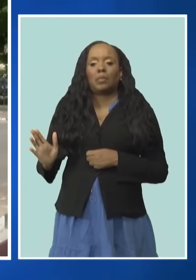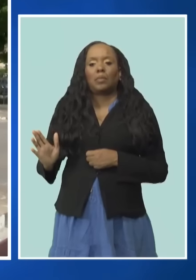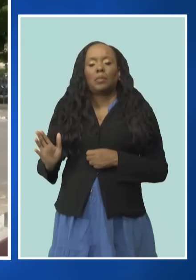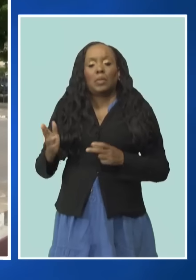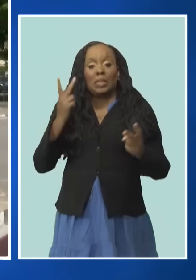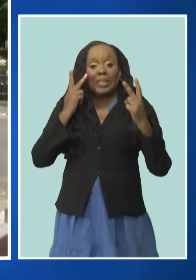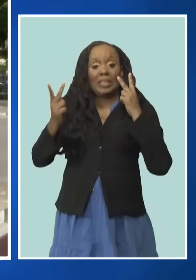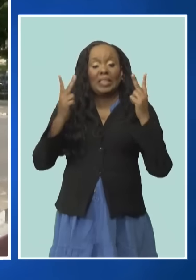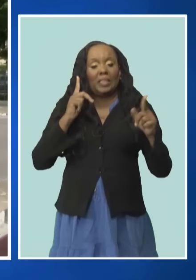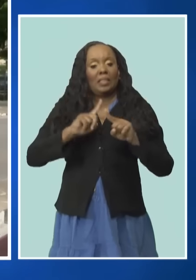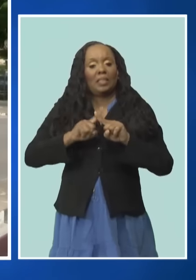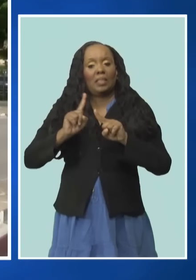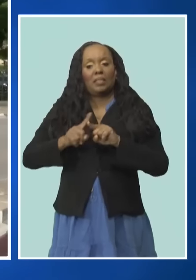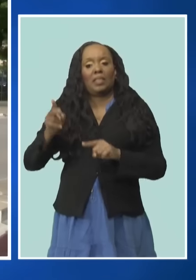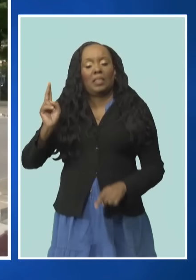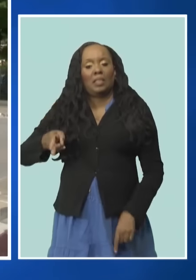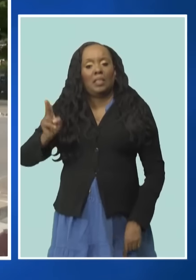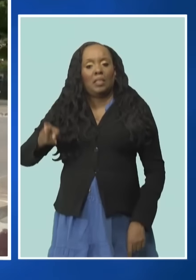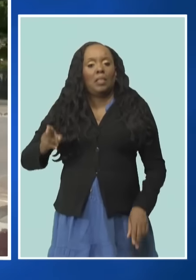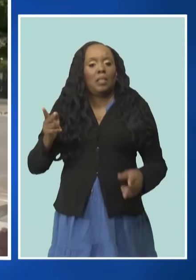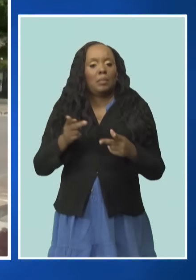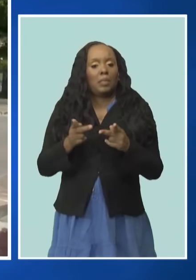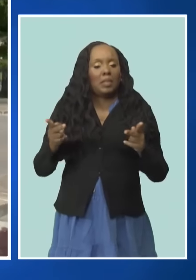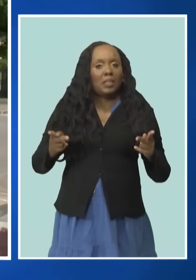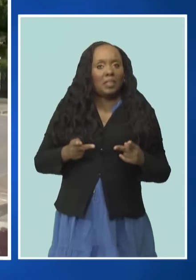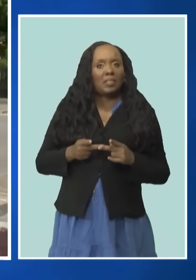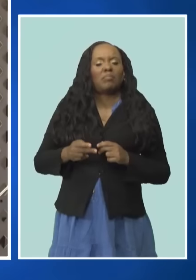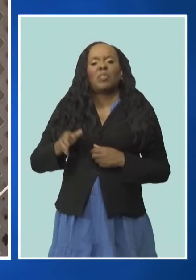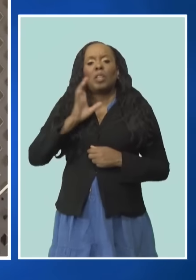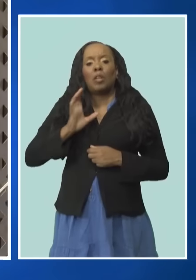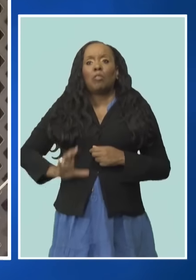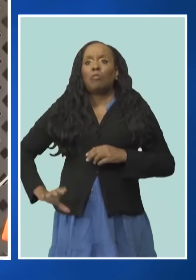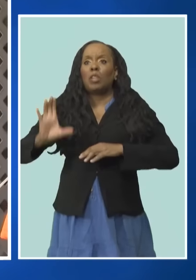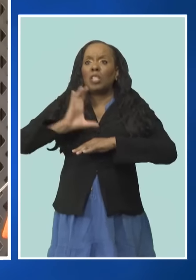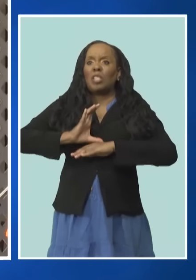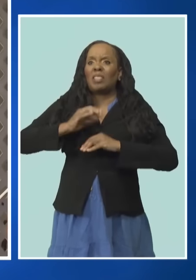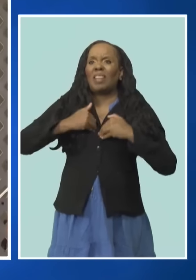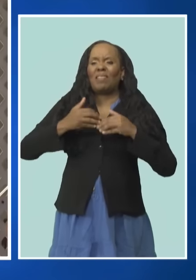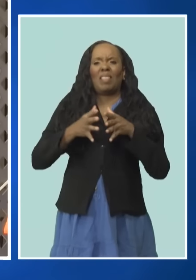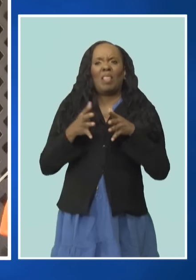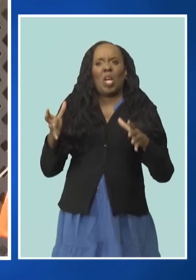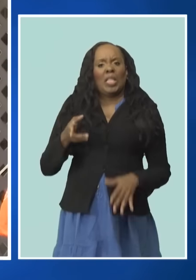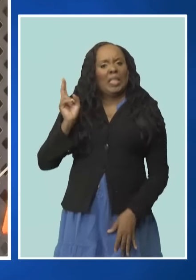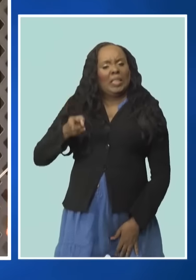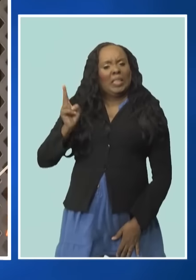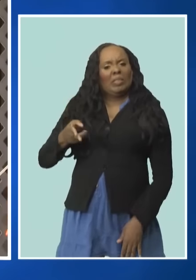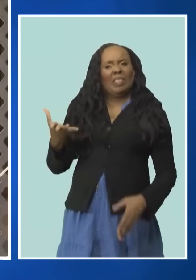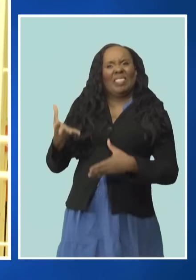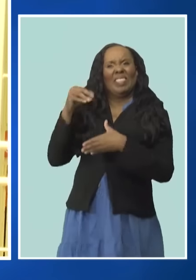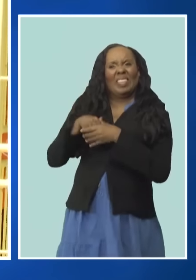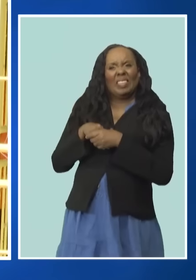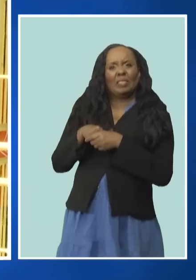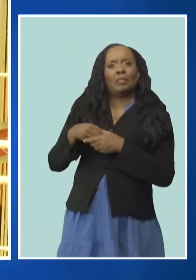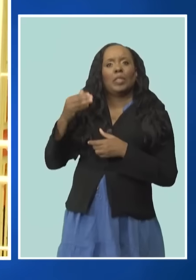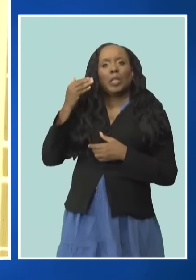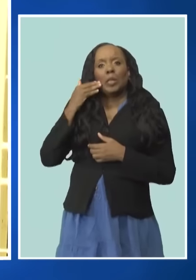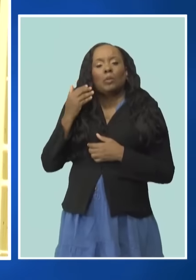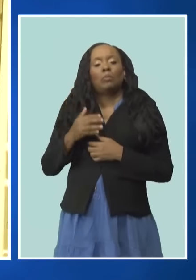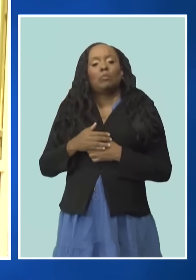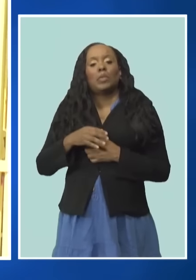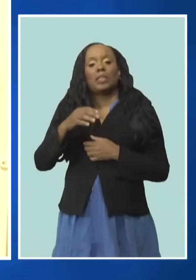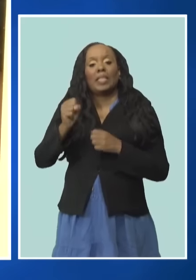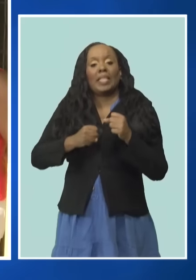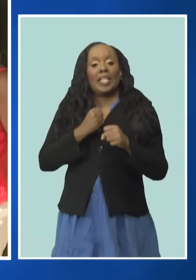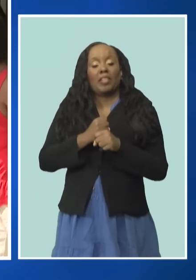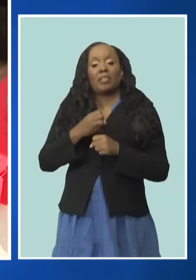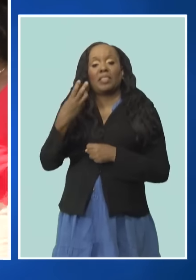historical sites. As you know, Christchurch is rich in history. As you know, in